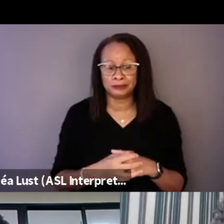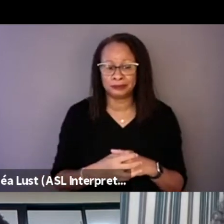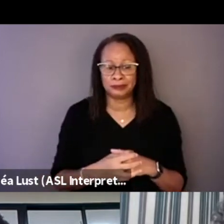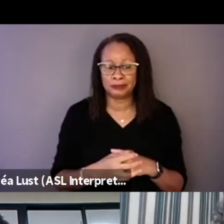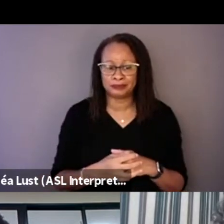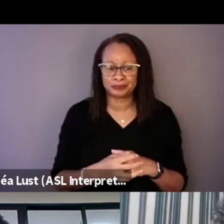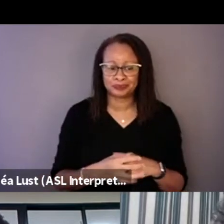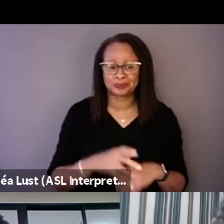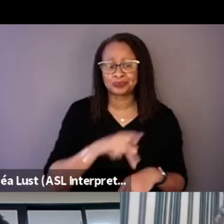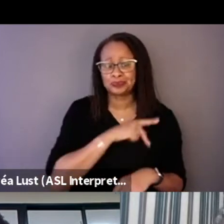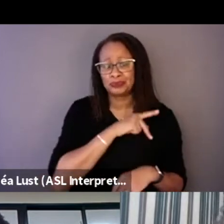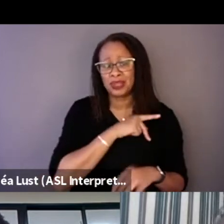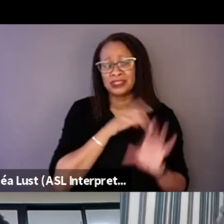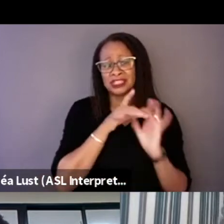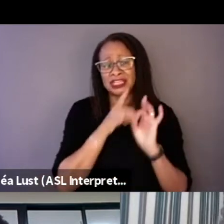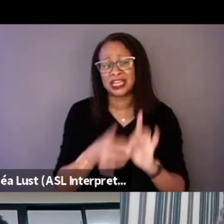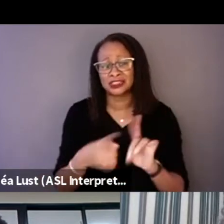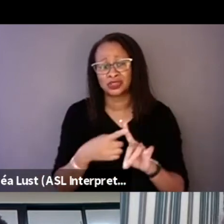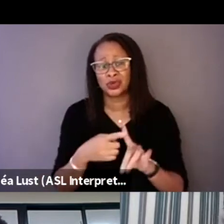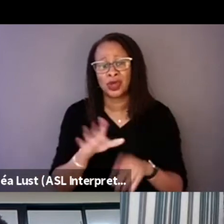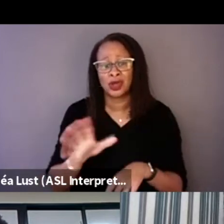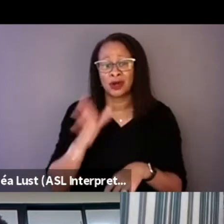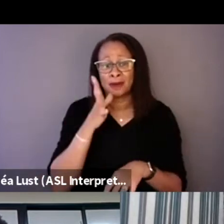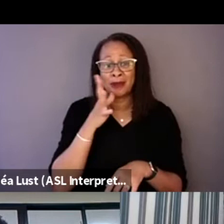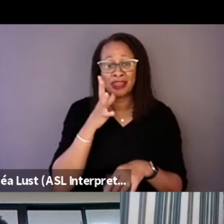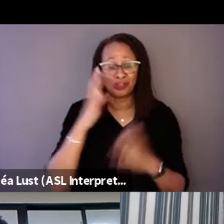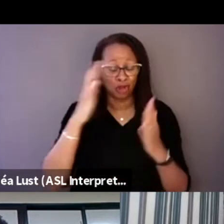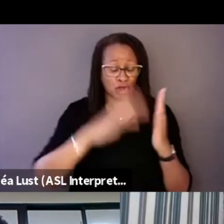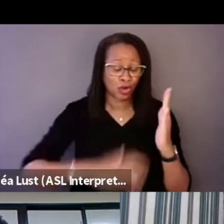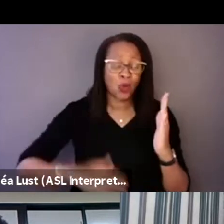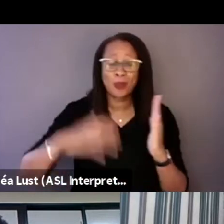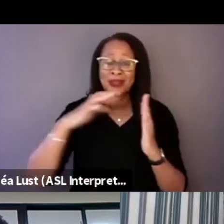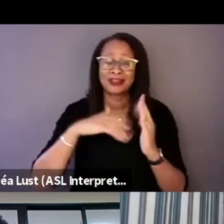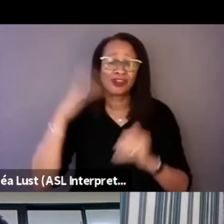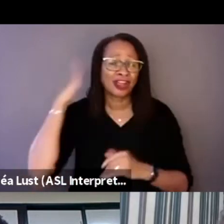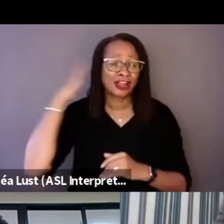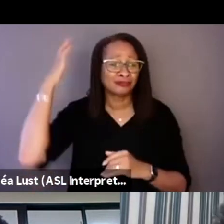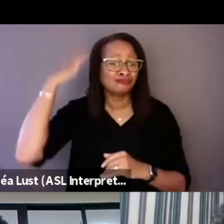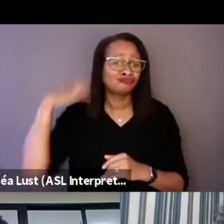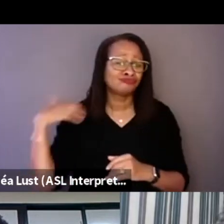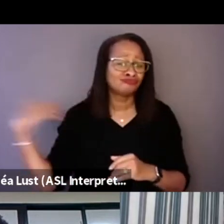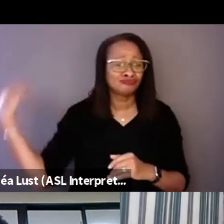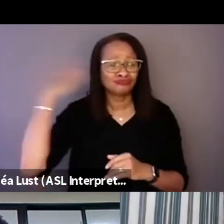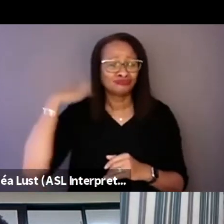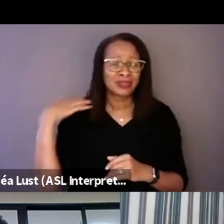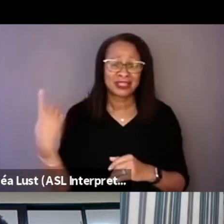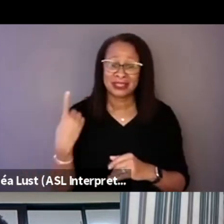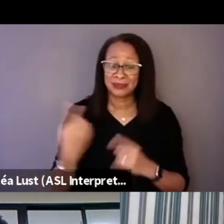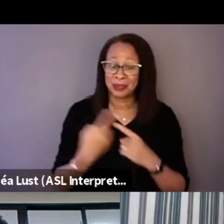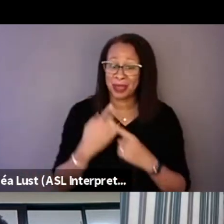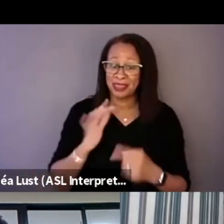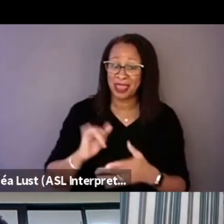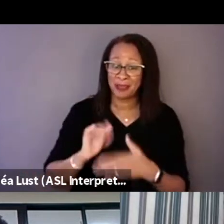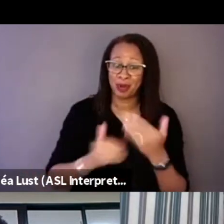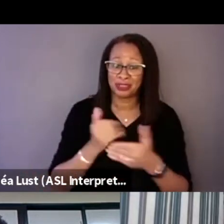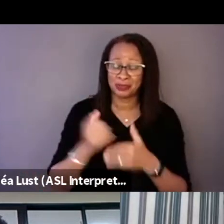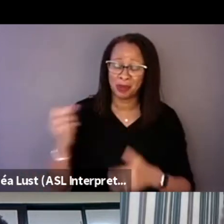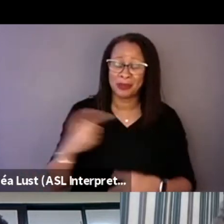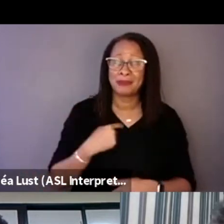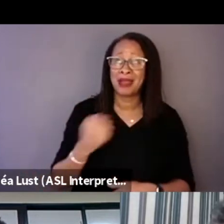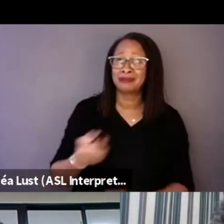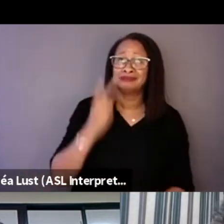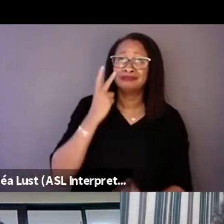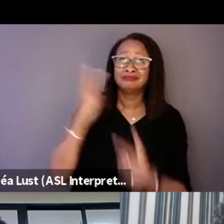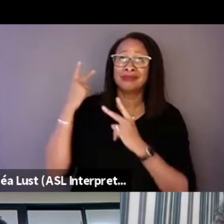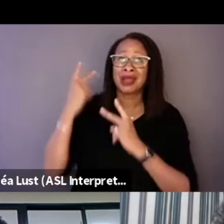personally connected to her mother combing her hair. There's something about that process for me that brought me back to my childhood and the connections